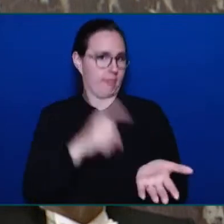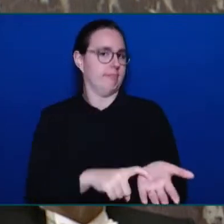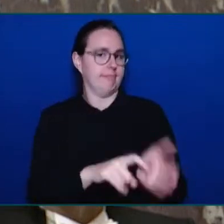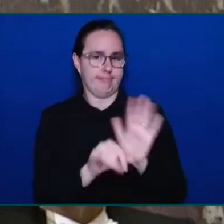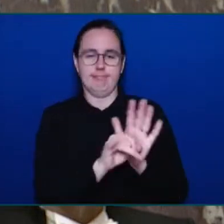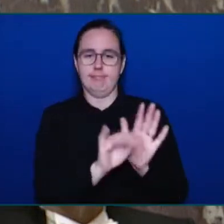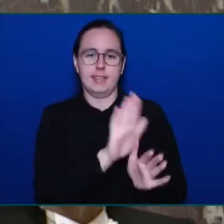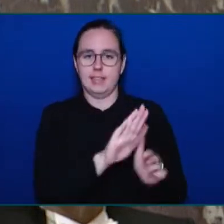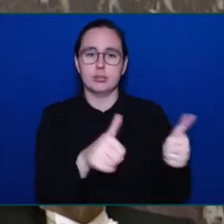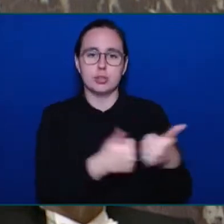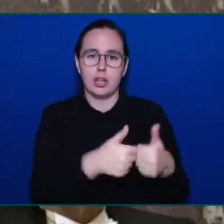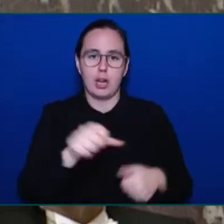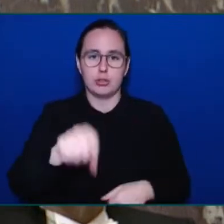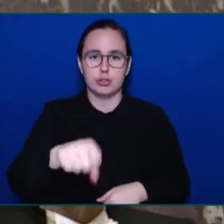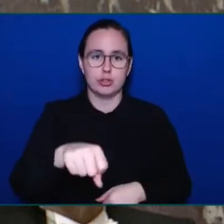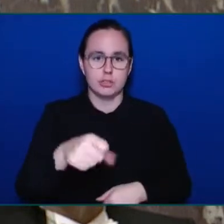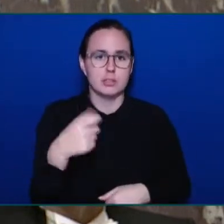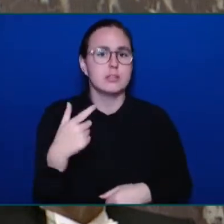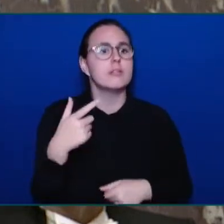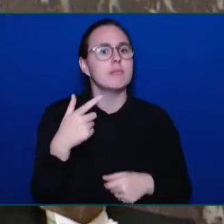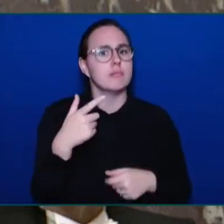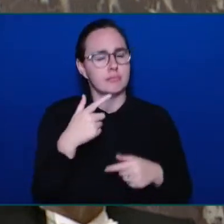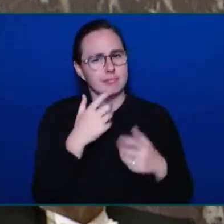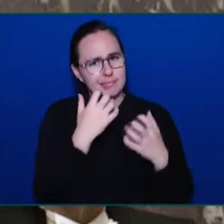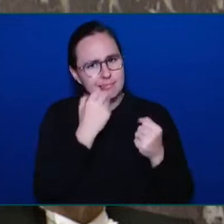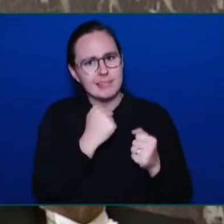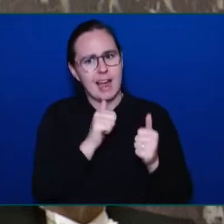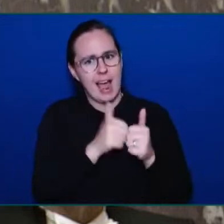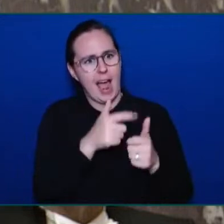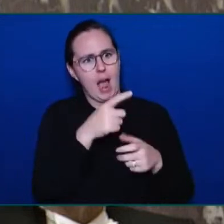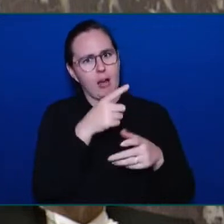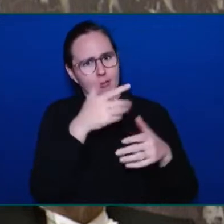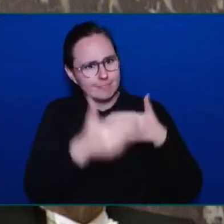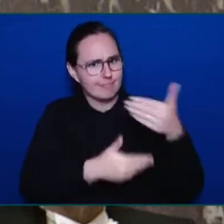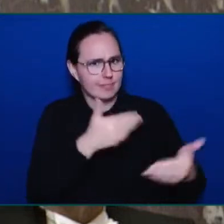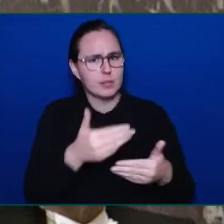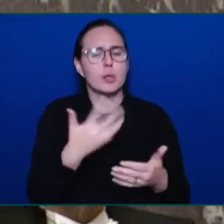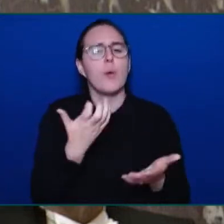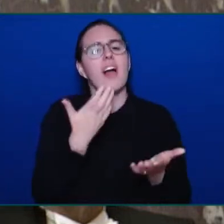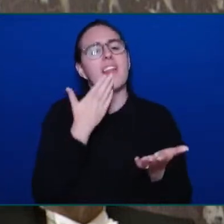out to the team at Prince Rupert Regional Hospital. Thank you.